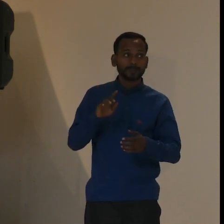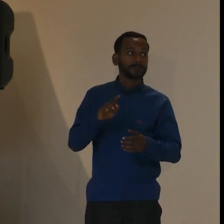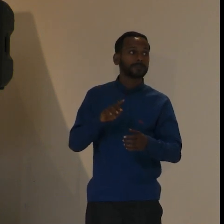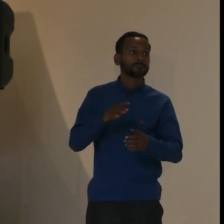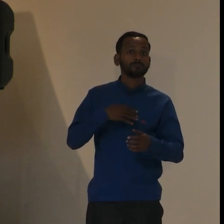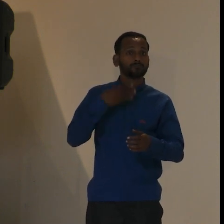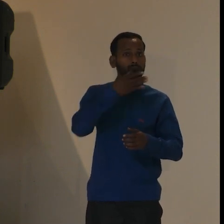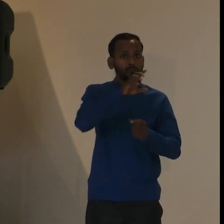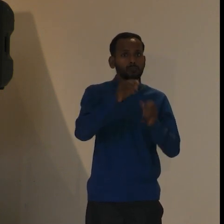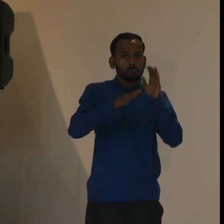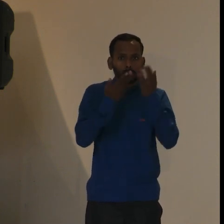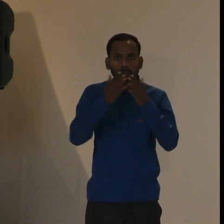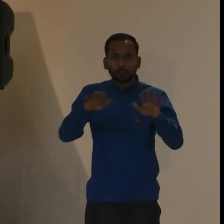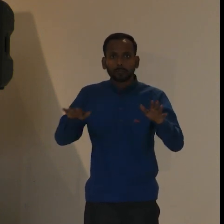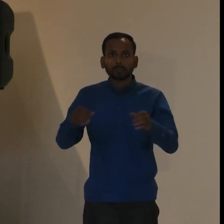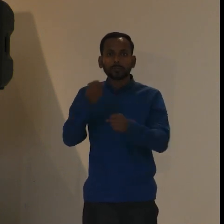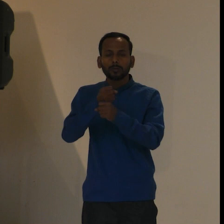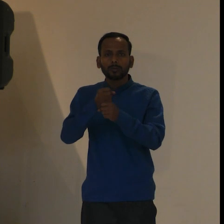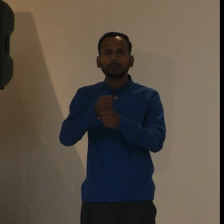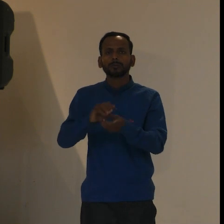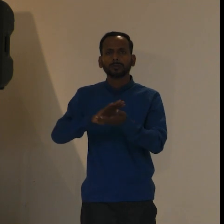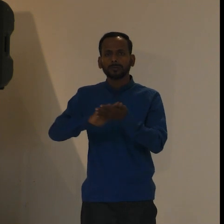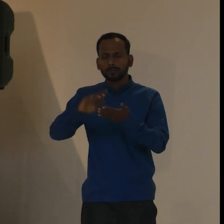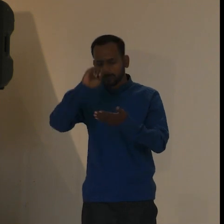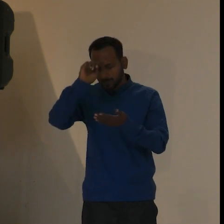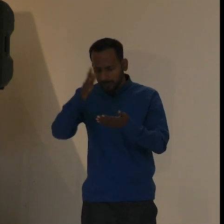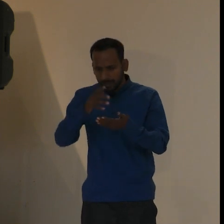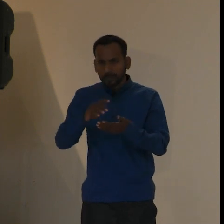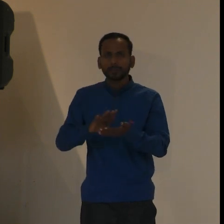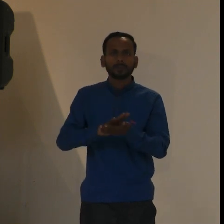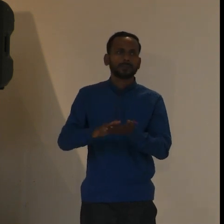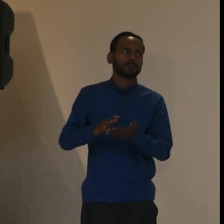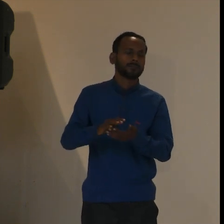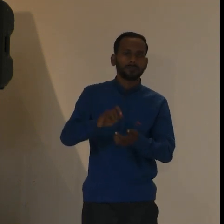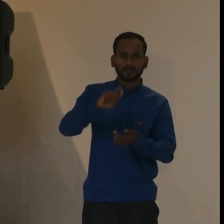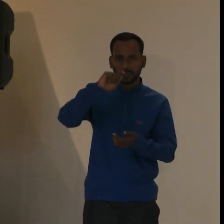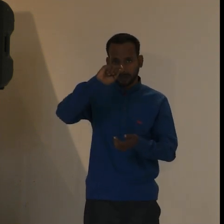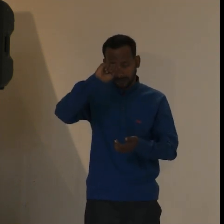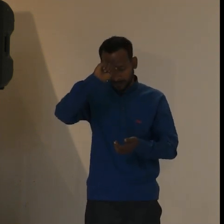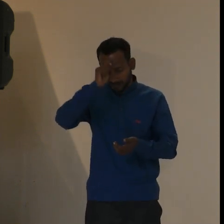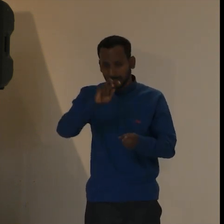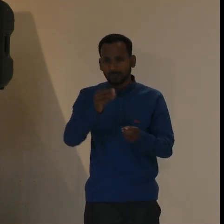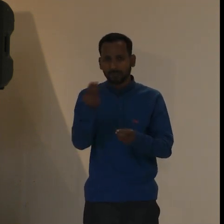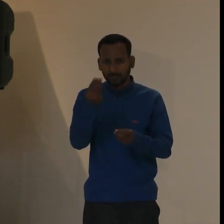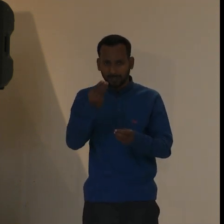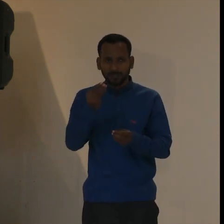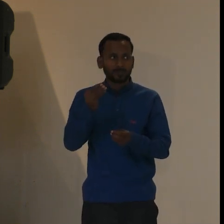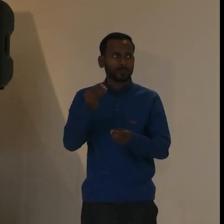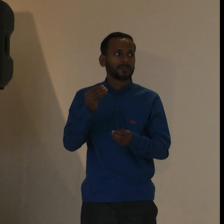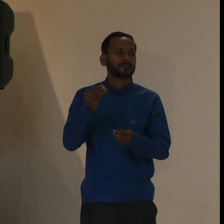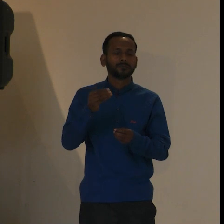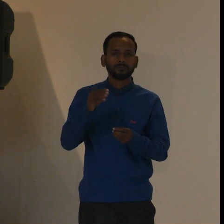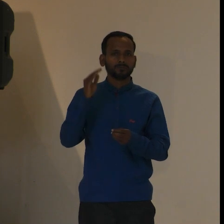whatever I say in Gujarati or Hindi or even English for that matter. So that would be like a